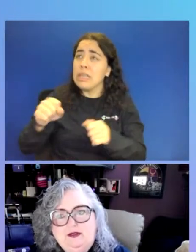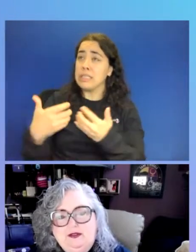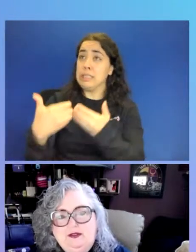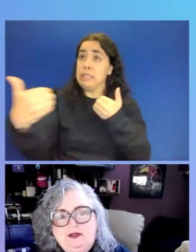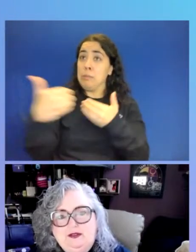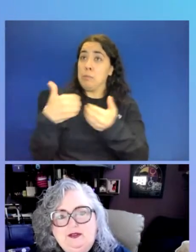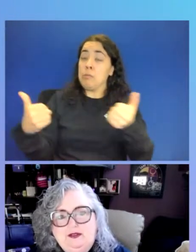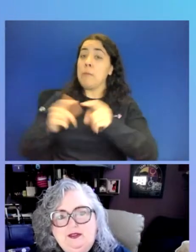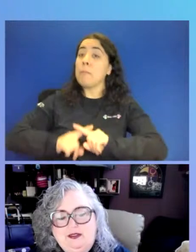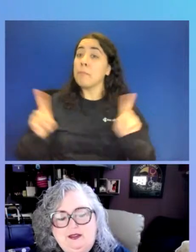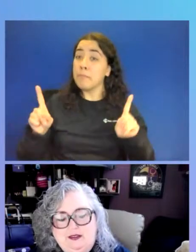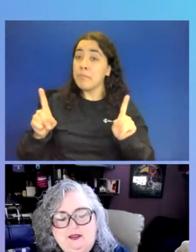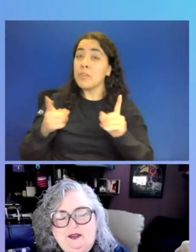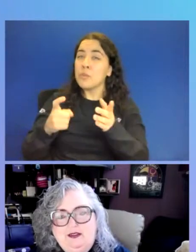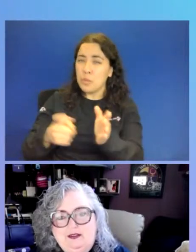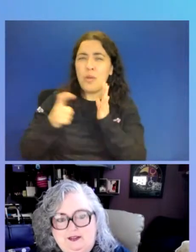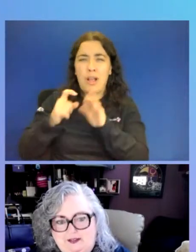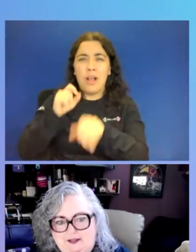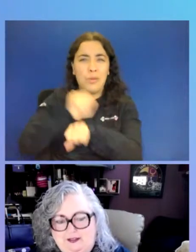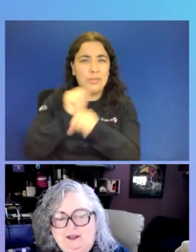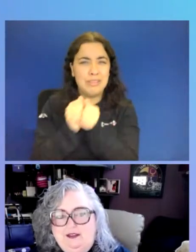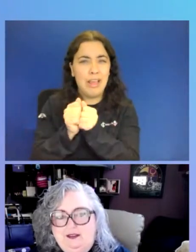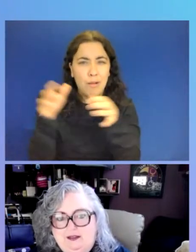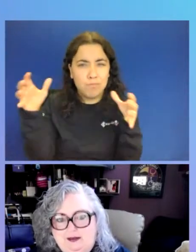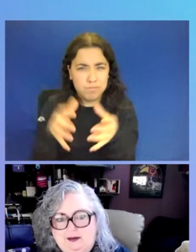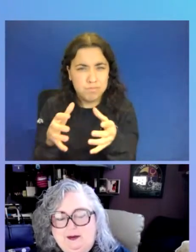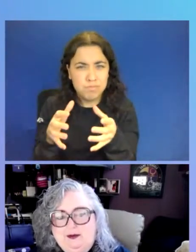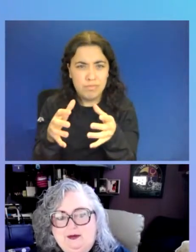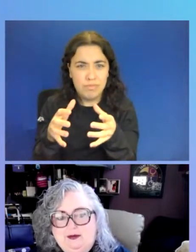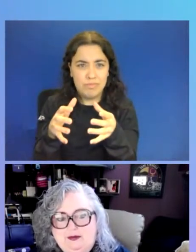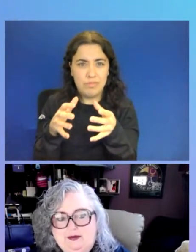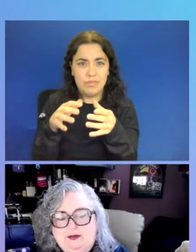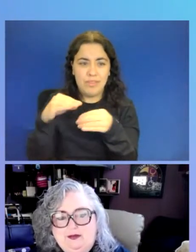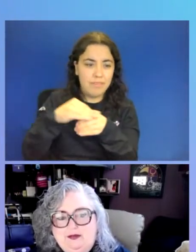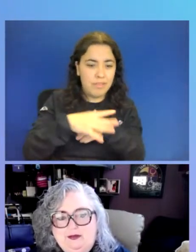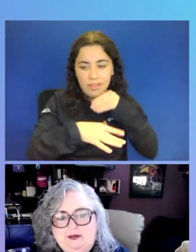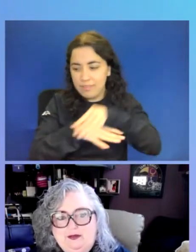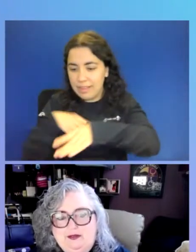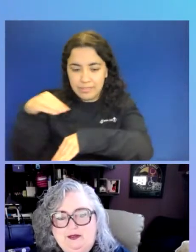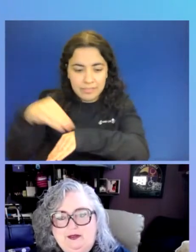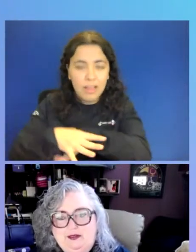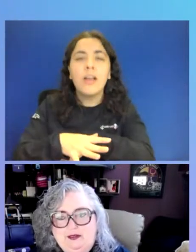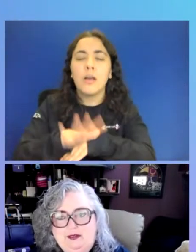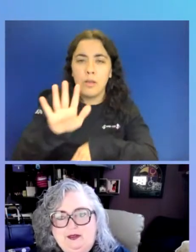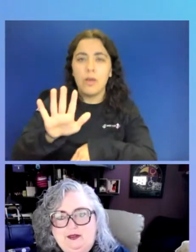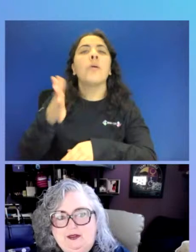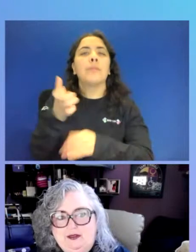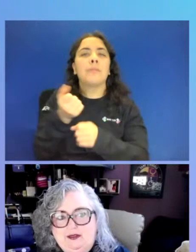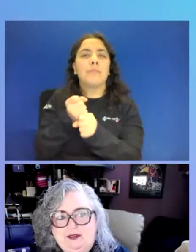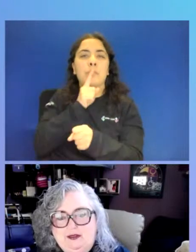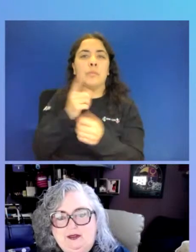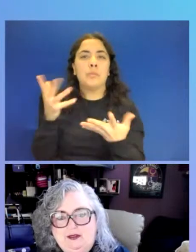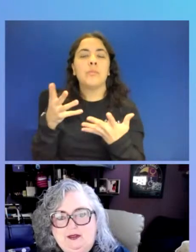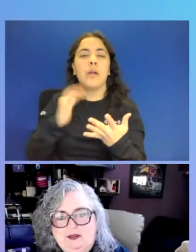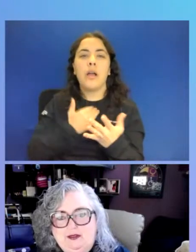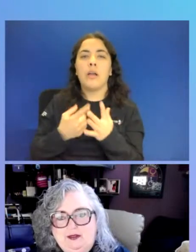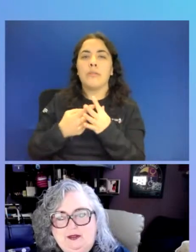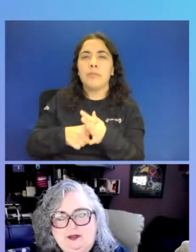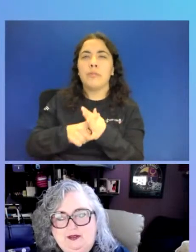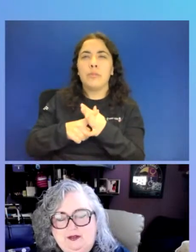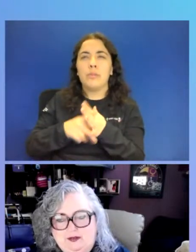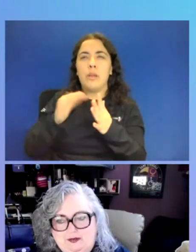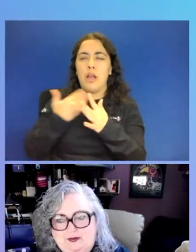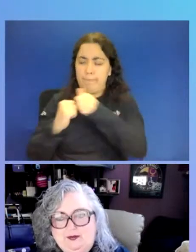but they have to work together. And so what we wanted to do was make sure that the initial, the ground level of